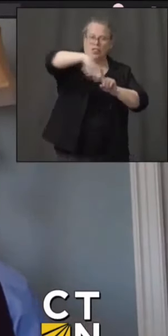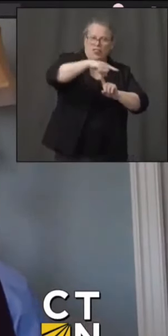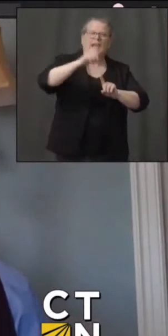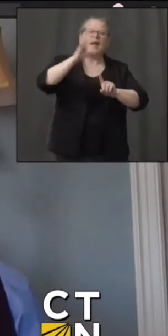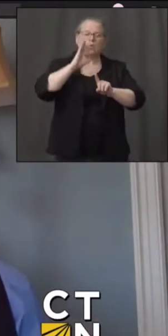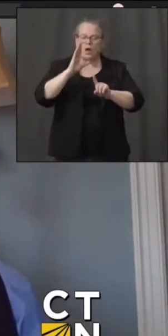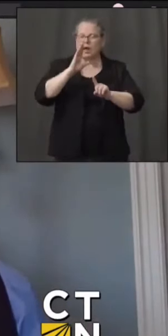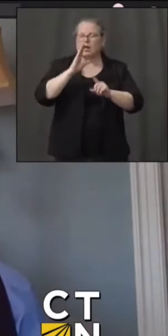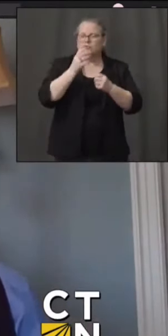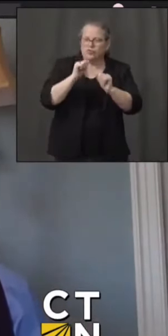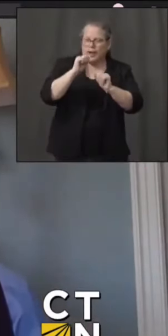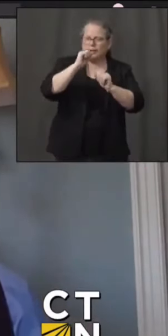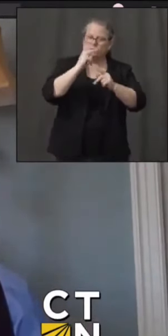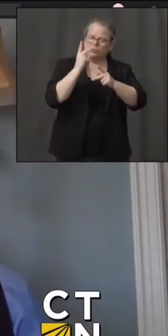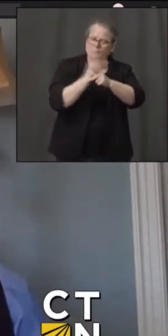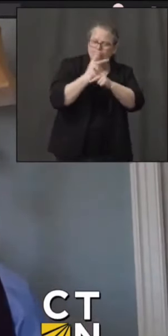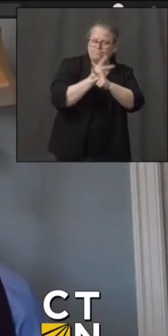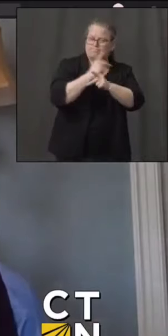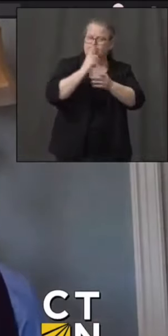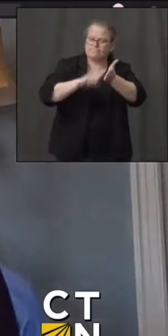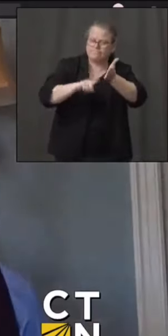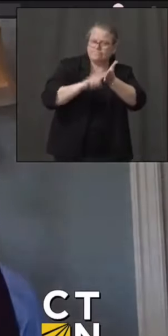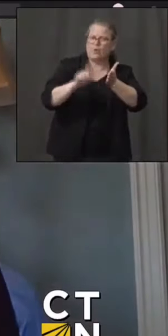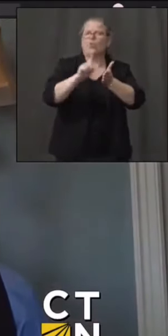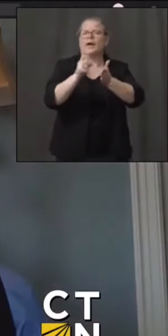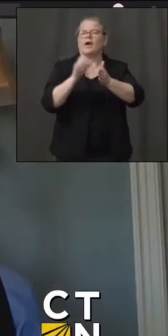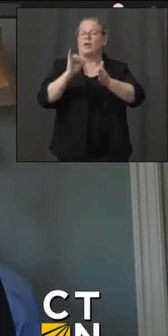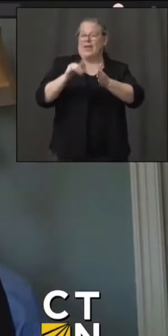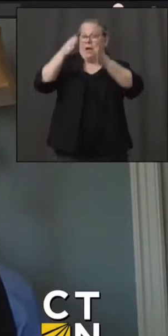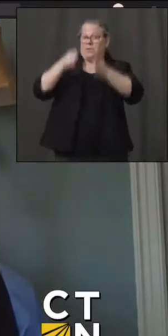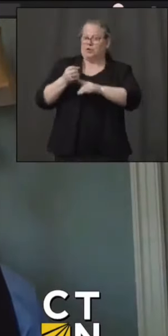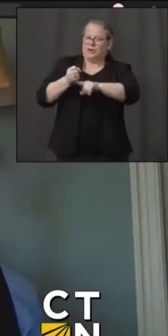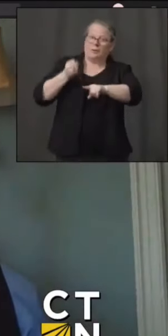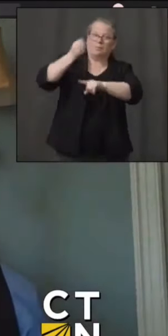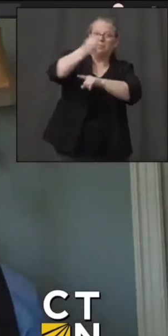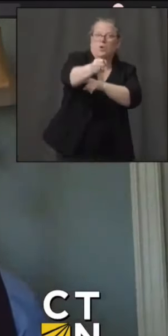services and will be part of the contact tracing initiative.